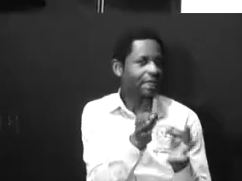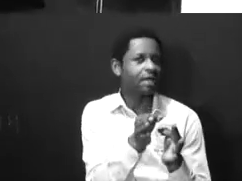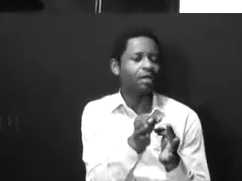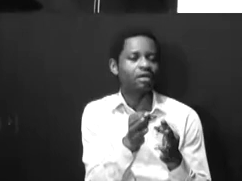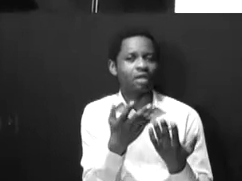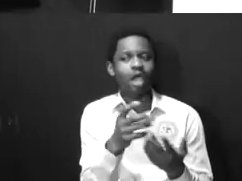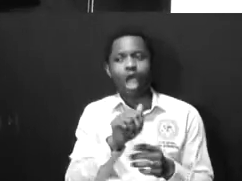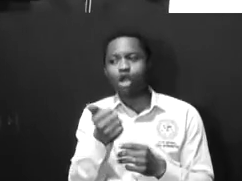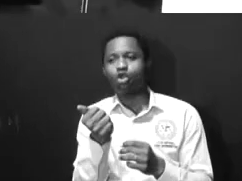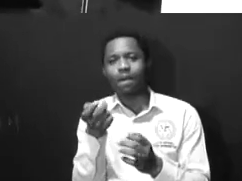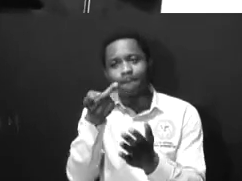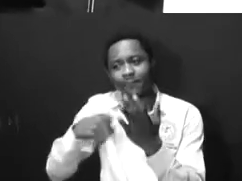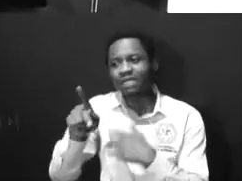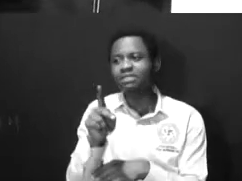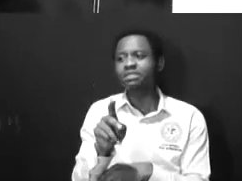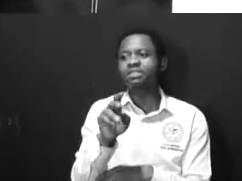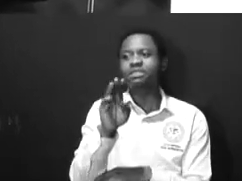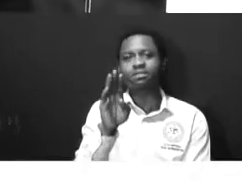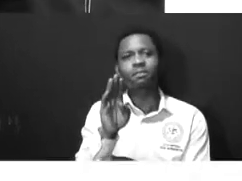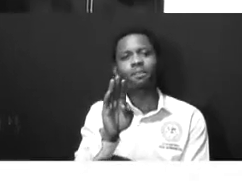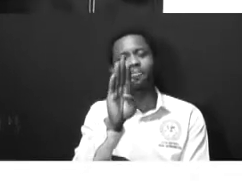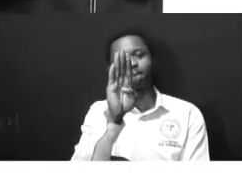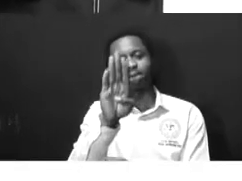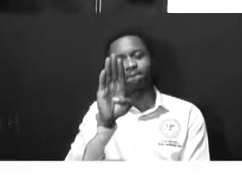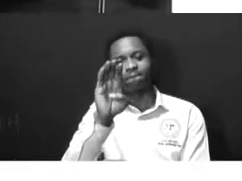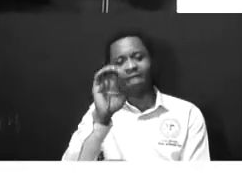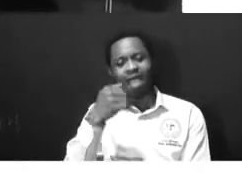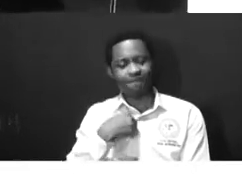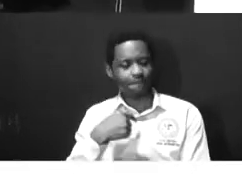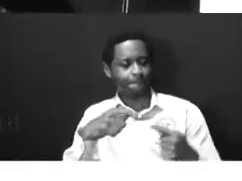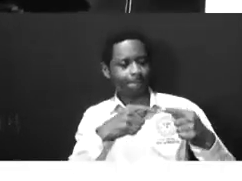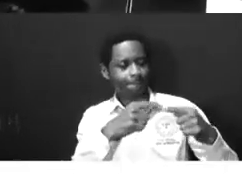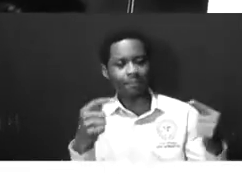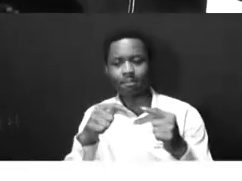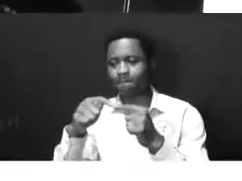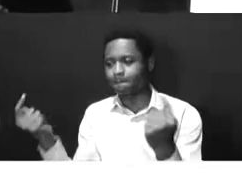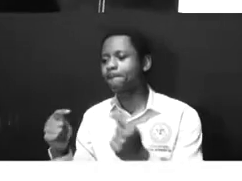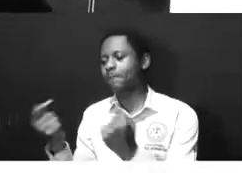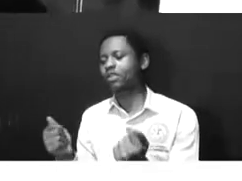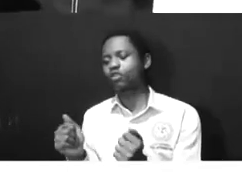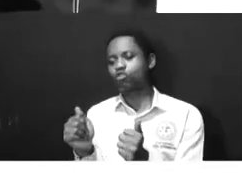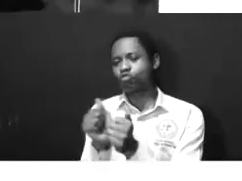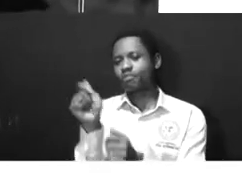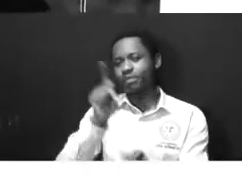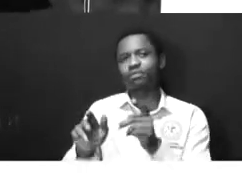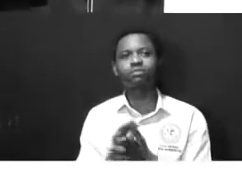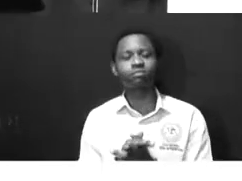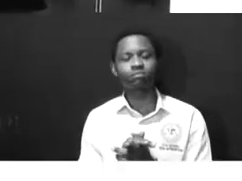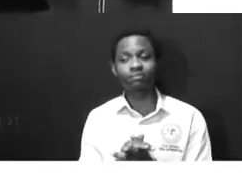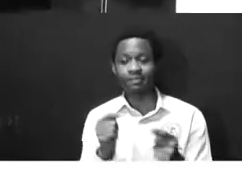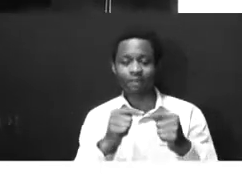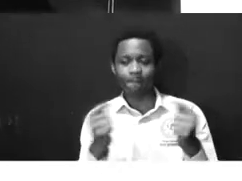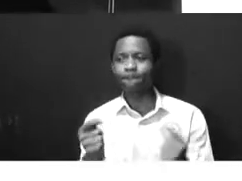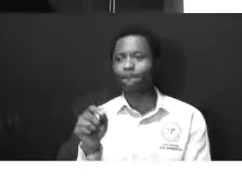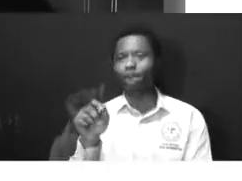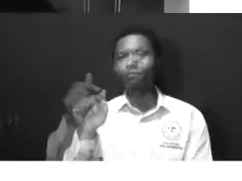unya obi hu menase po ana se grudge. Oni nipa no e want to kwa bi ana unyobi menase po. Talk about grudge. Se you